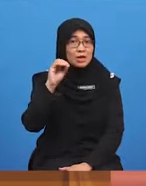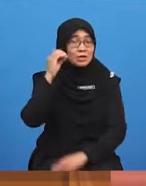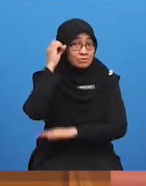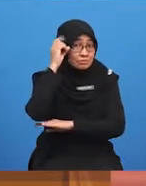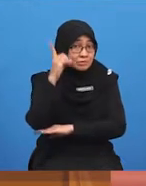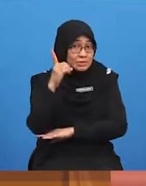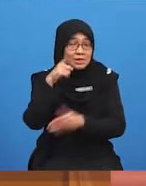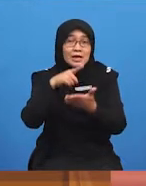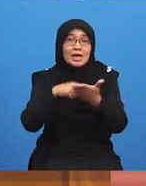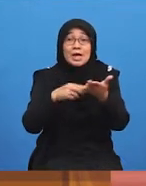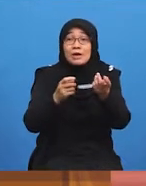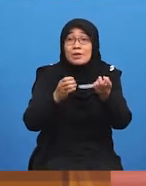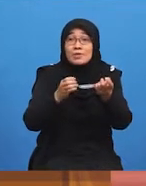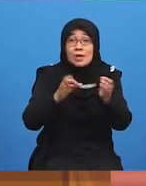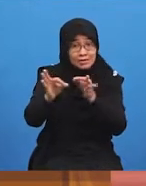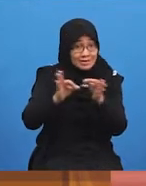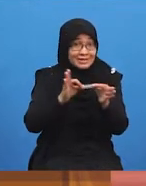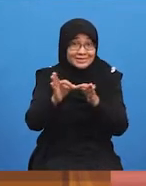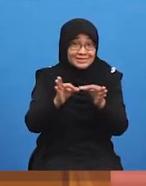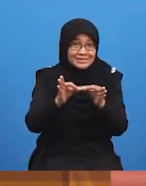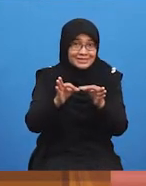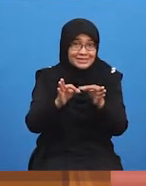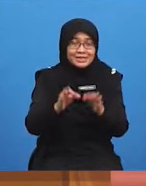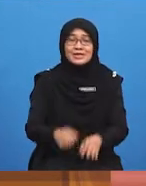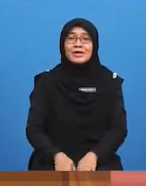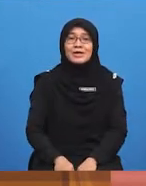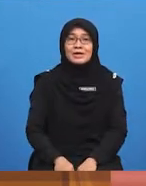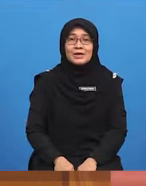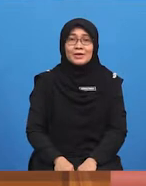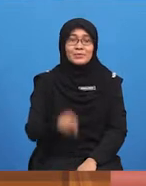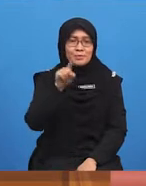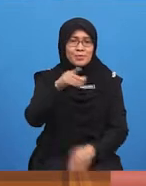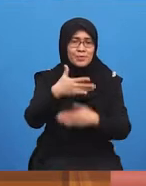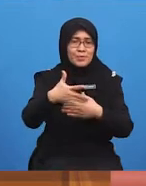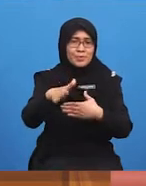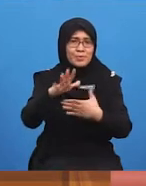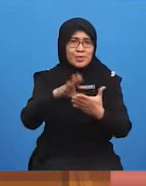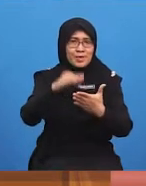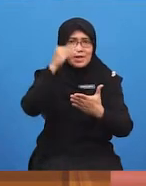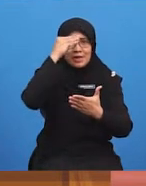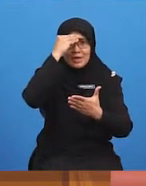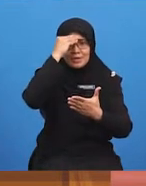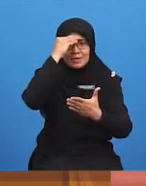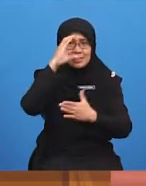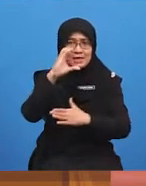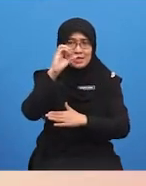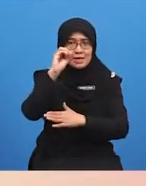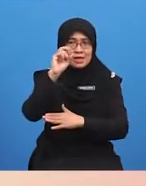So, boys and girls, in this lesson, you have learned using contractions in your